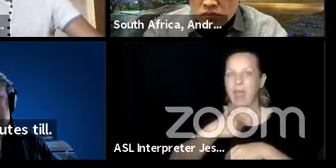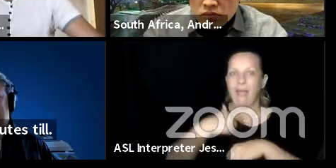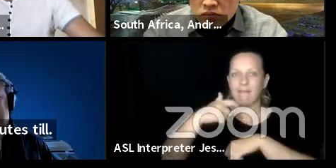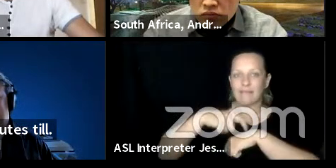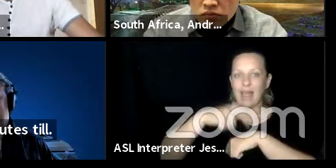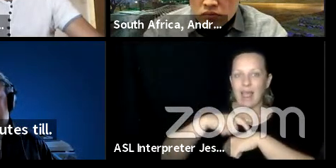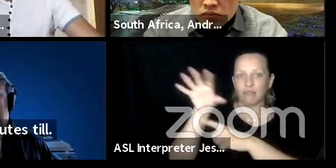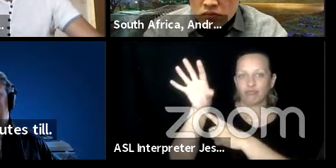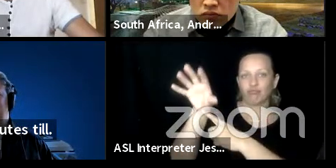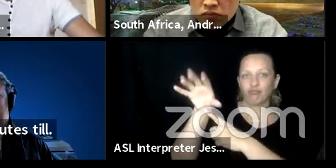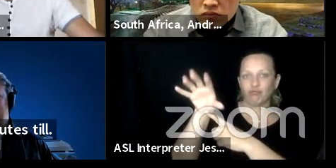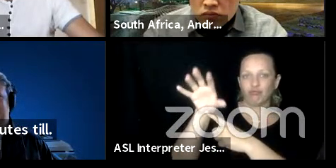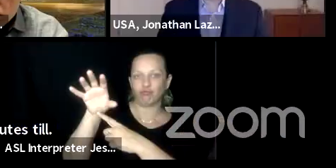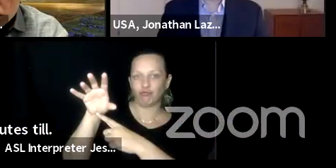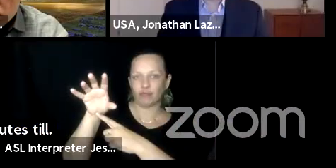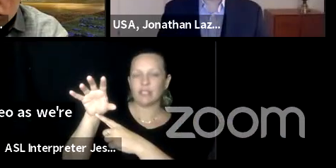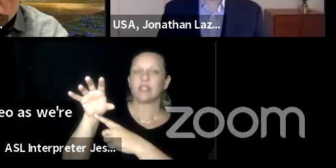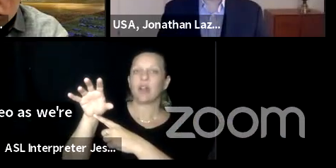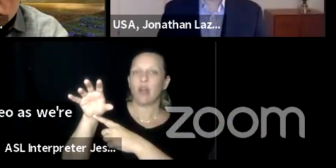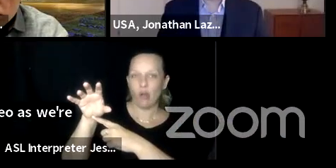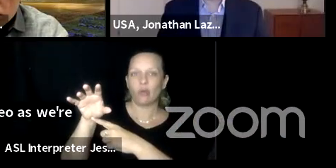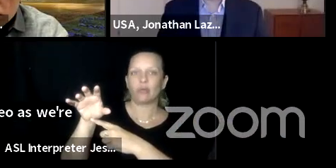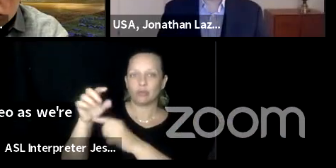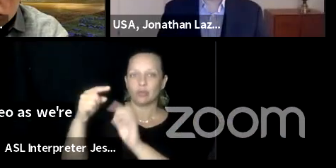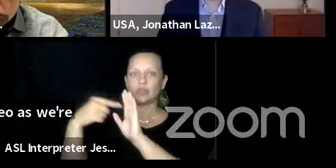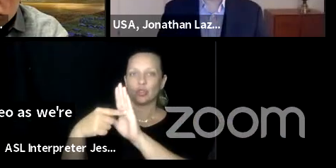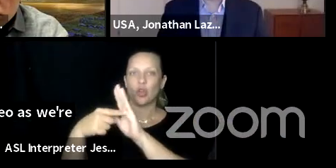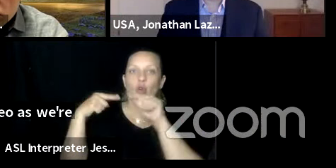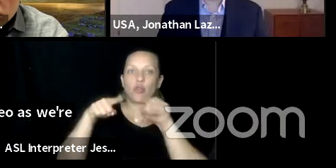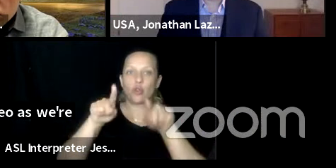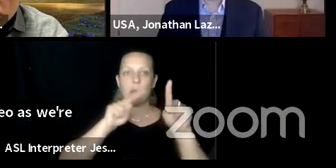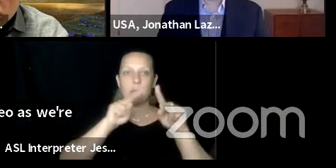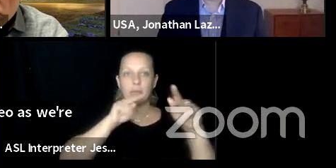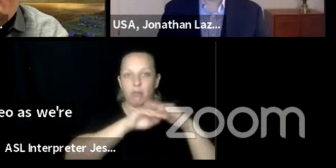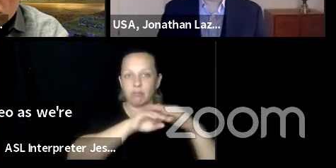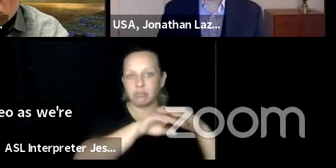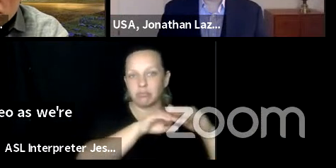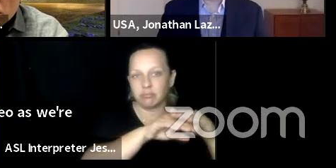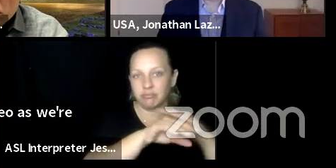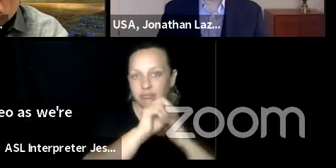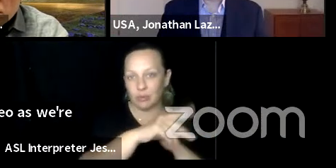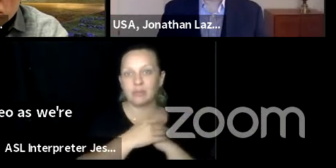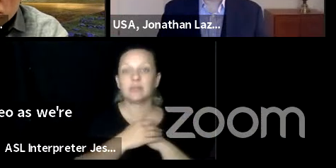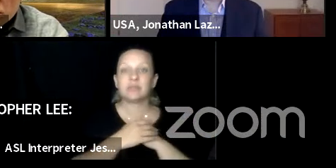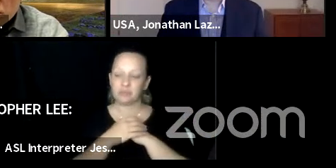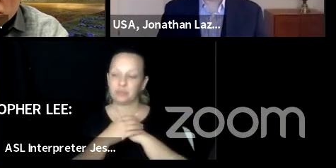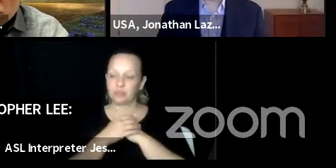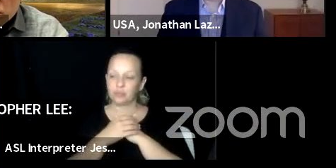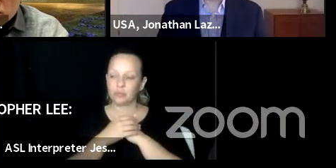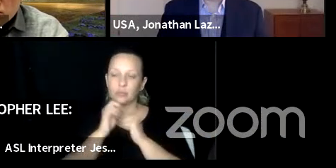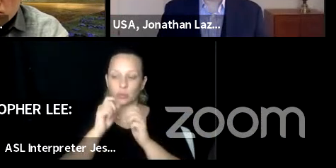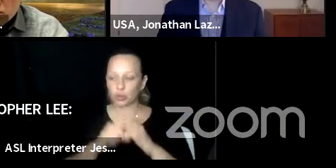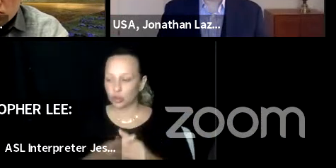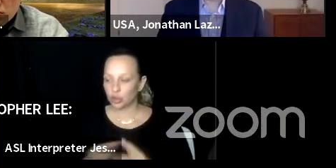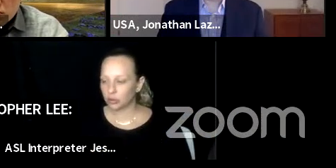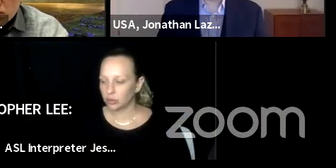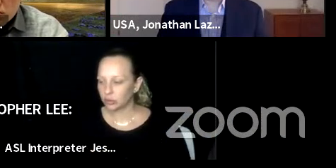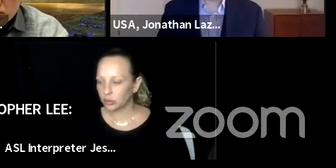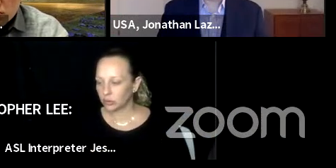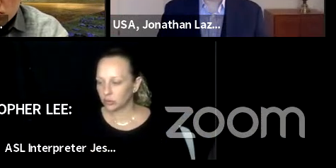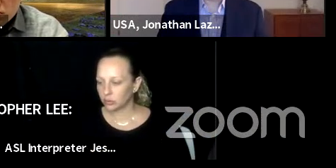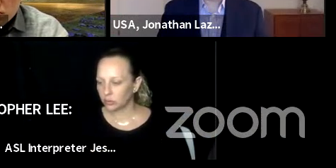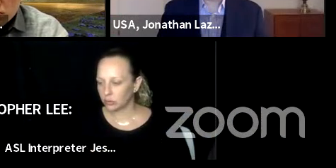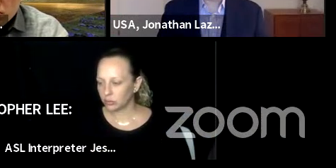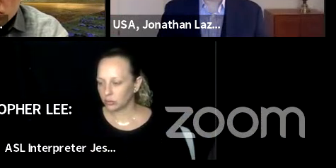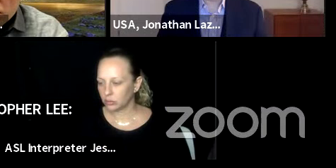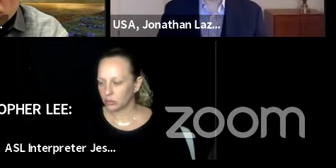in, maybe in the next minute here. Okay. So we're going to start the video. Everybody's here. Let's start the video. Excellent. Did we